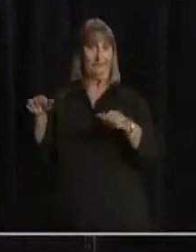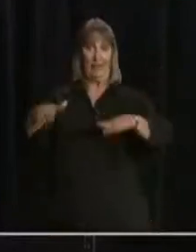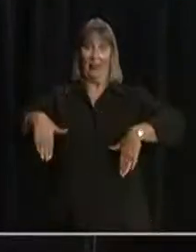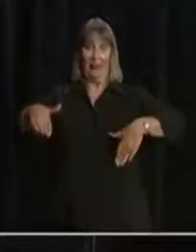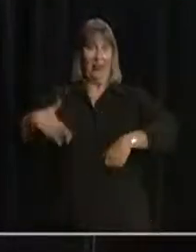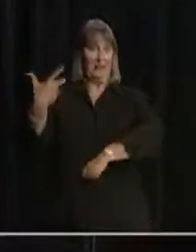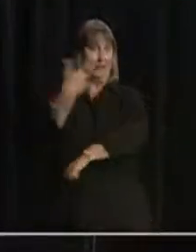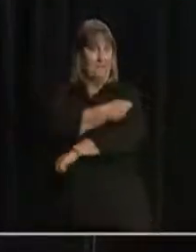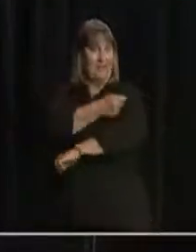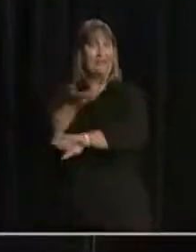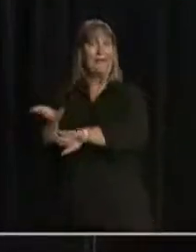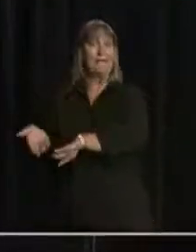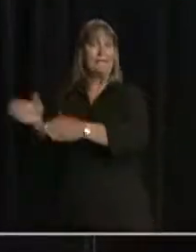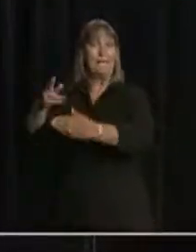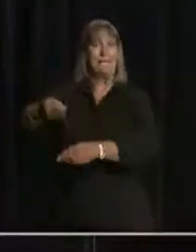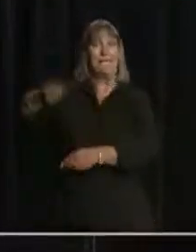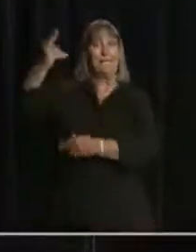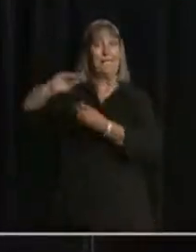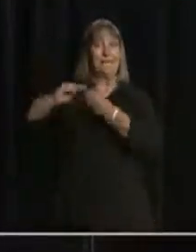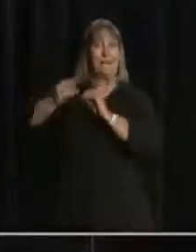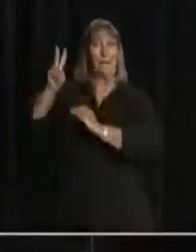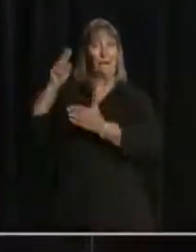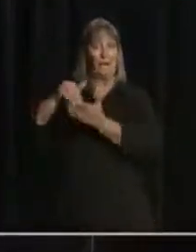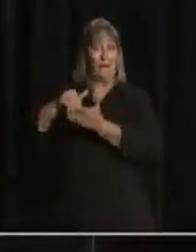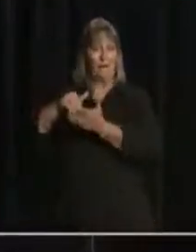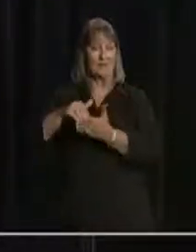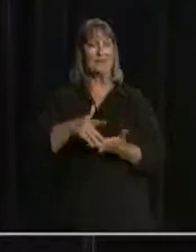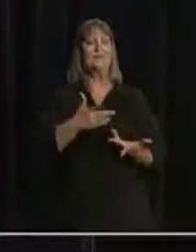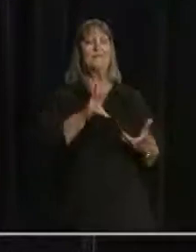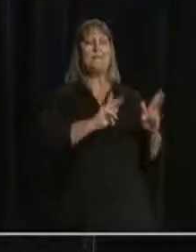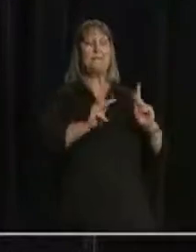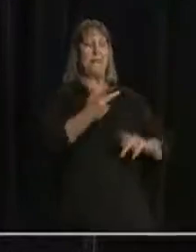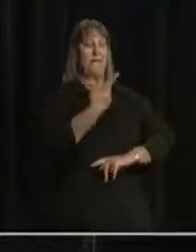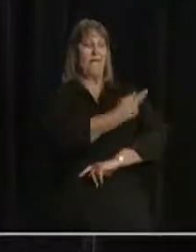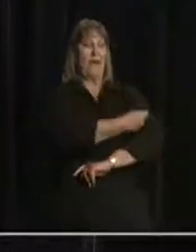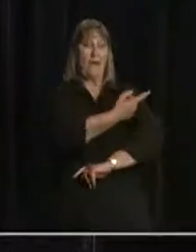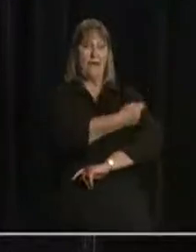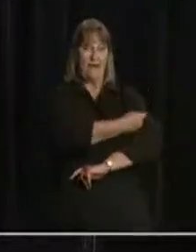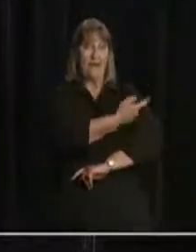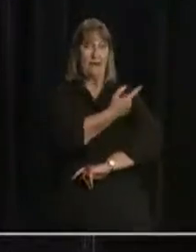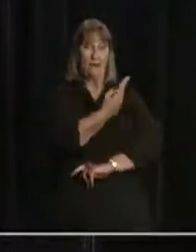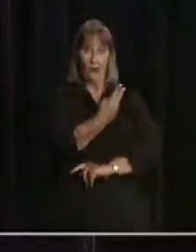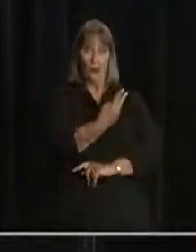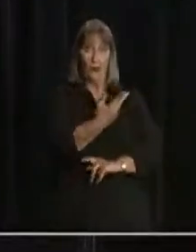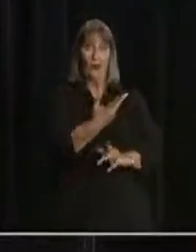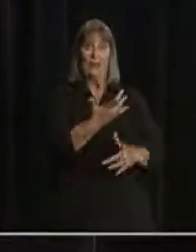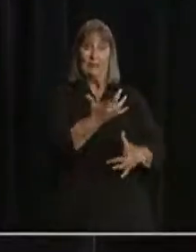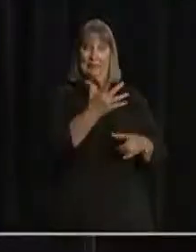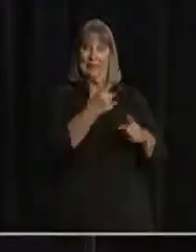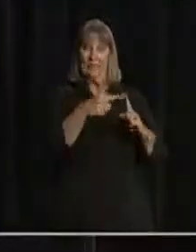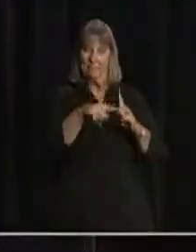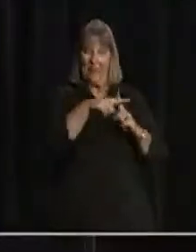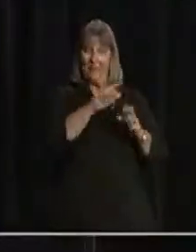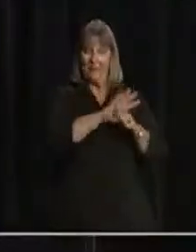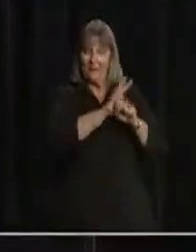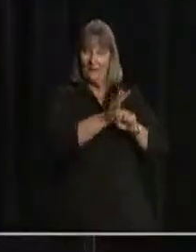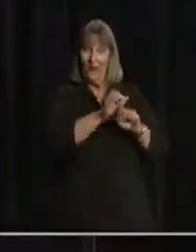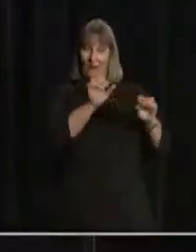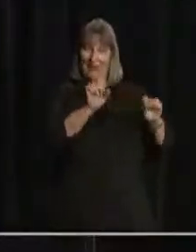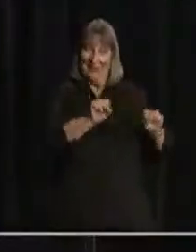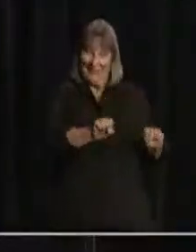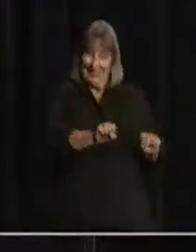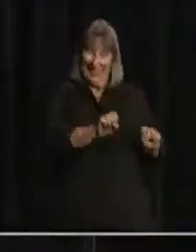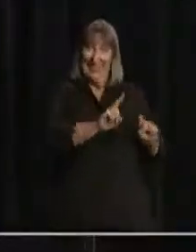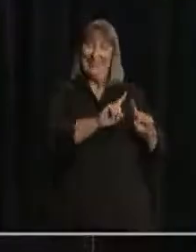vaccinated. But at the end of the day, we're looking at the data, and we at least have some comparative information where we can see the value of making sure that